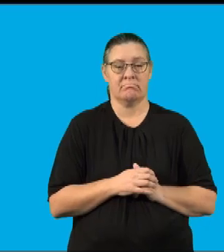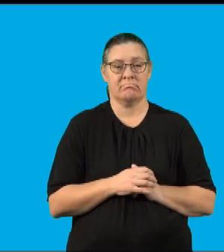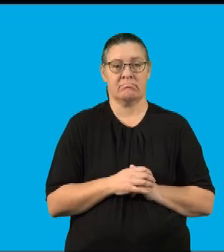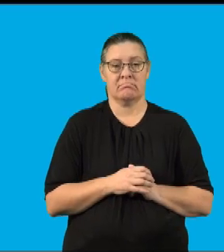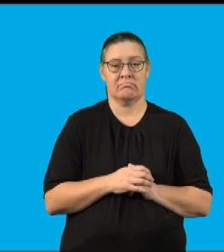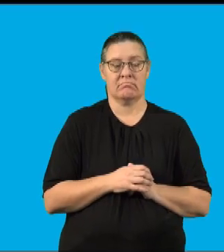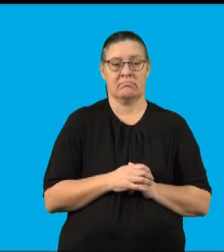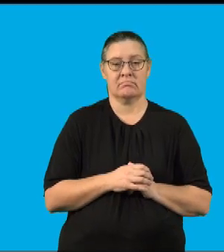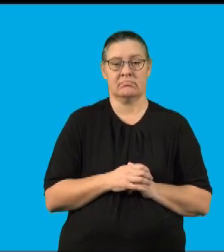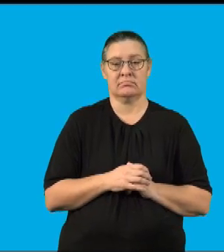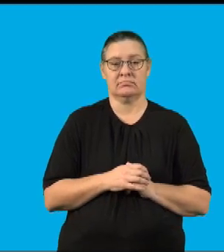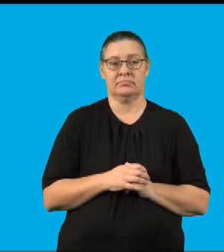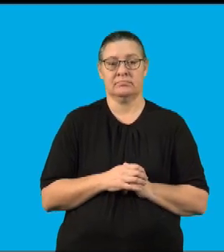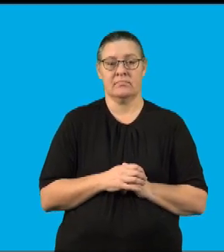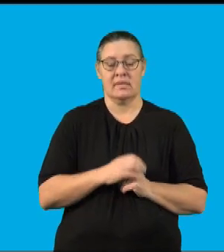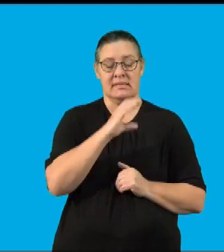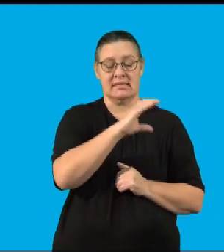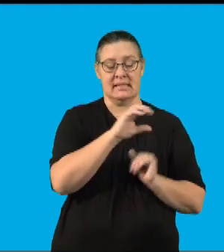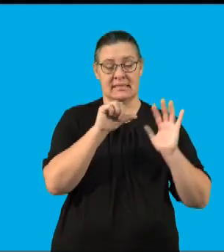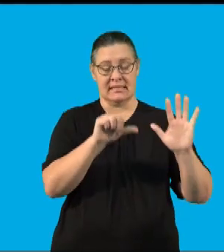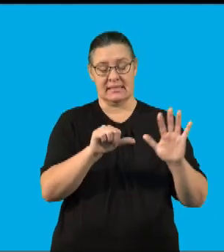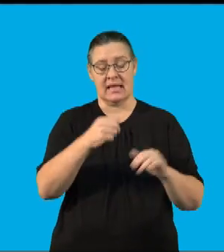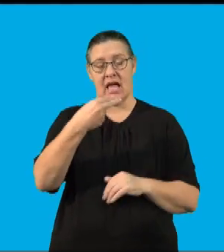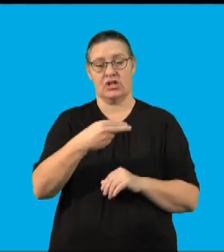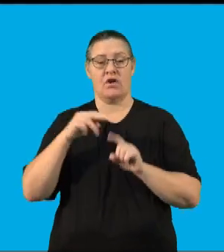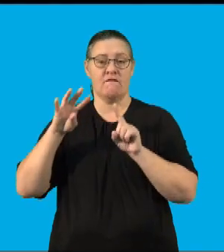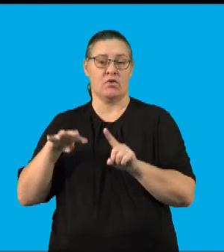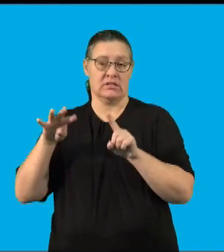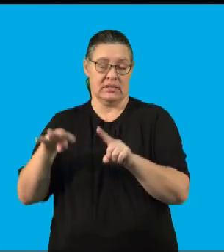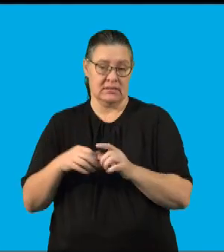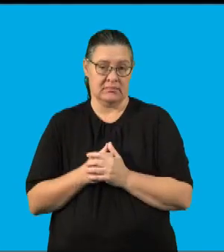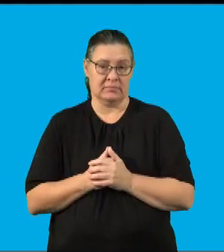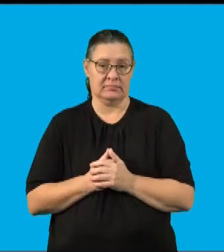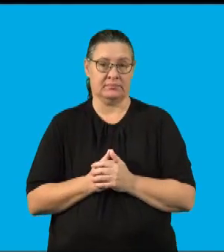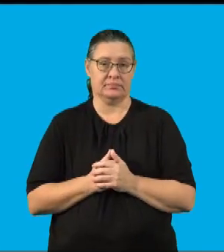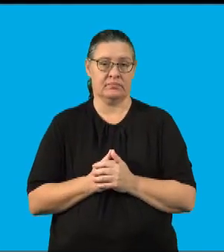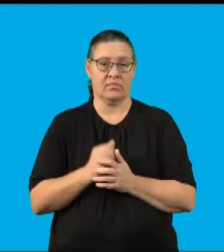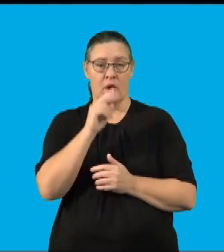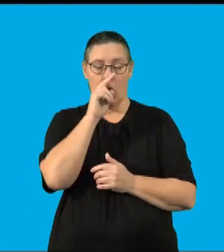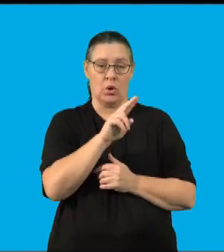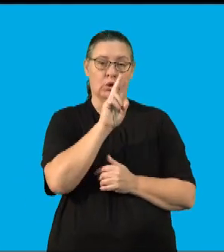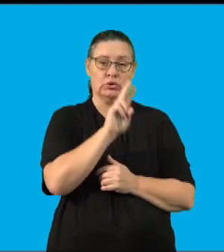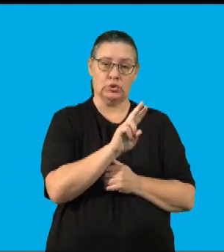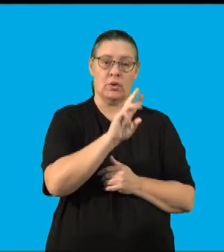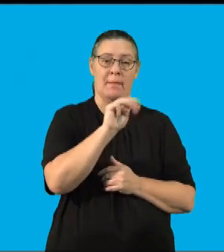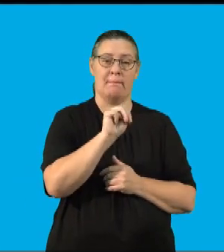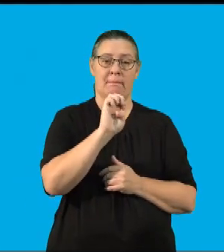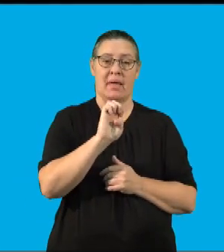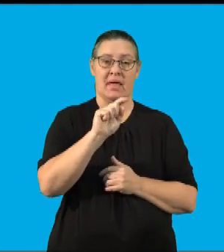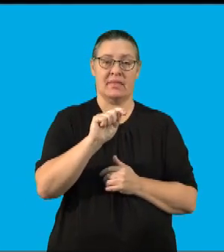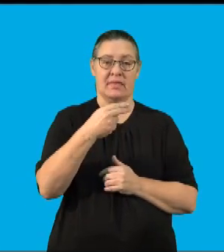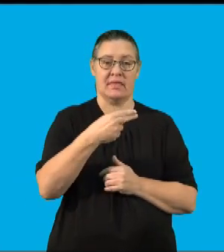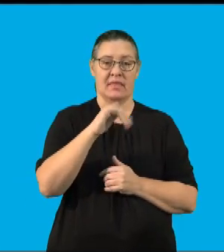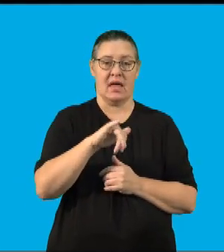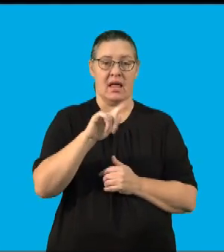9, and then that is going to be 14. So it's going to be C6H14. And then looking now at your 2-methyl